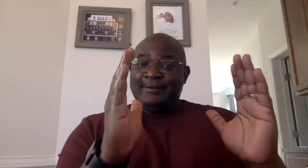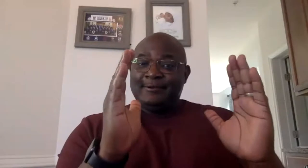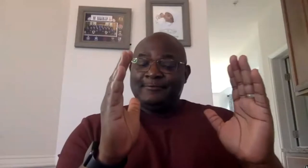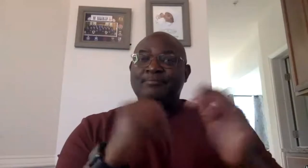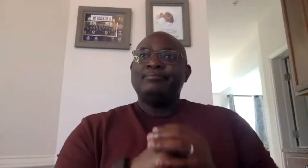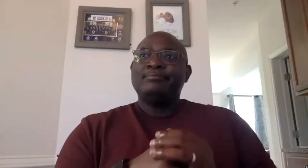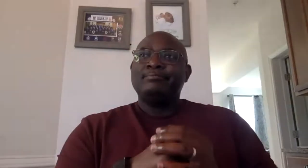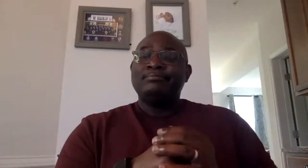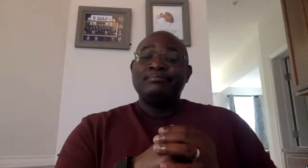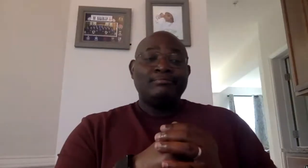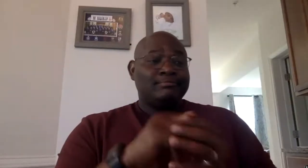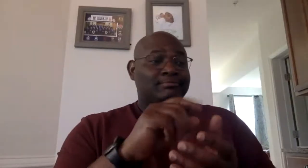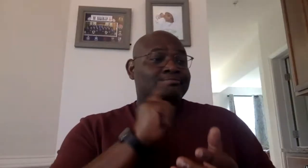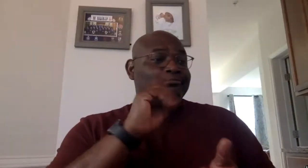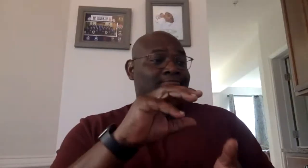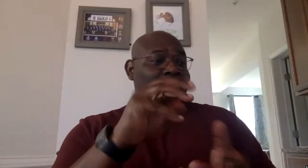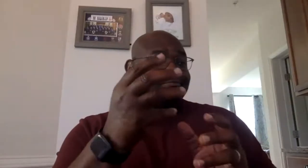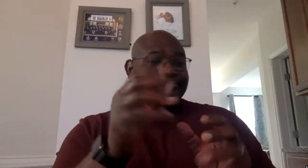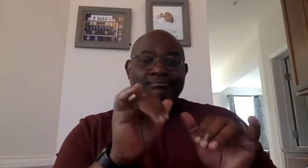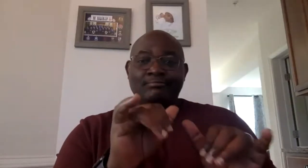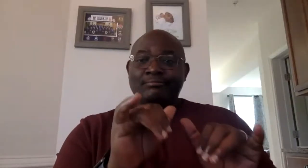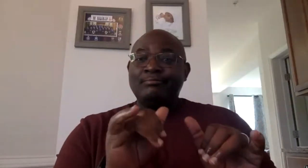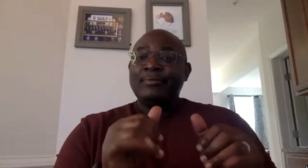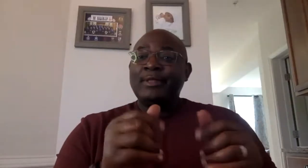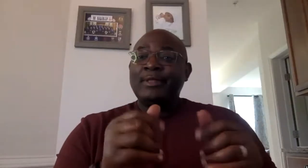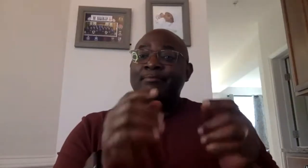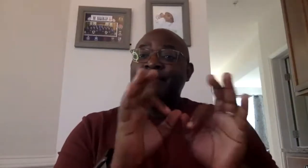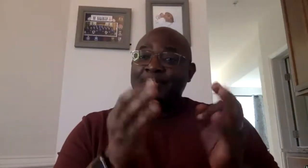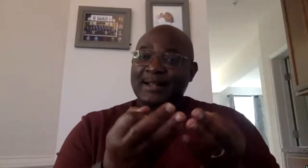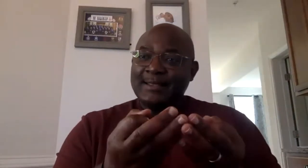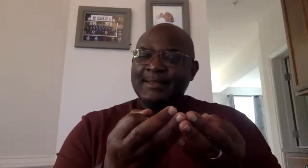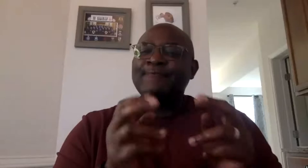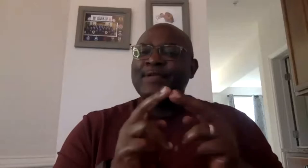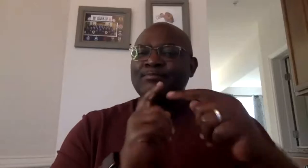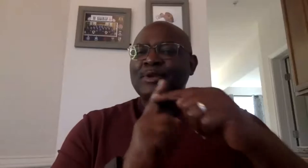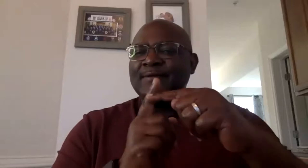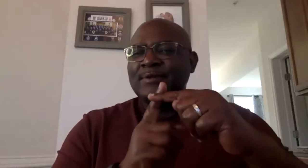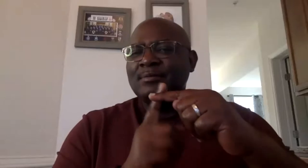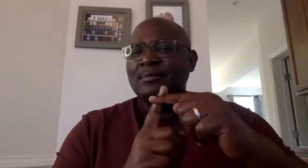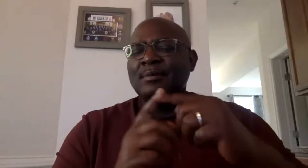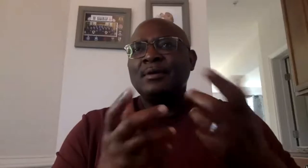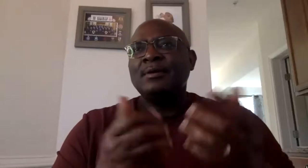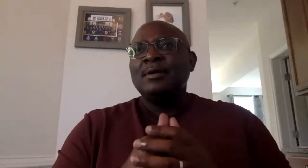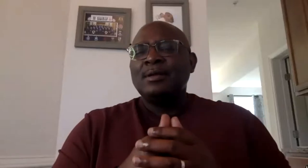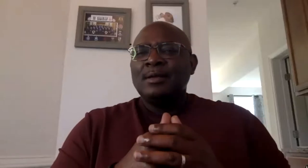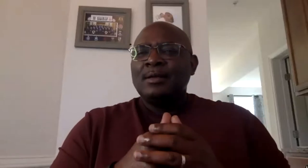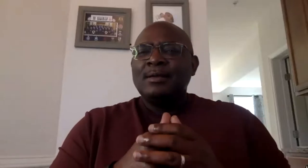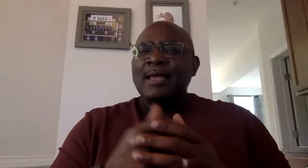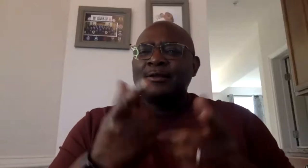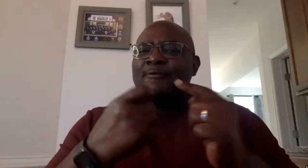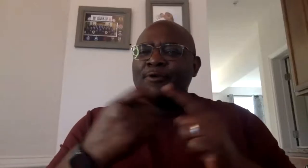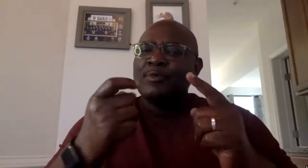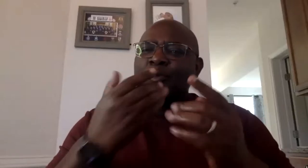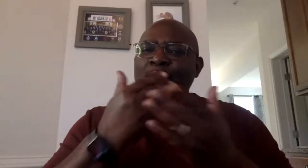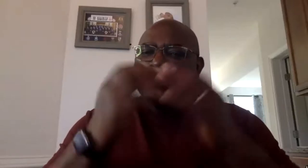until in my 20s is when I saw things that were happening. So